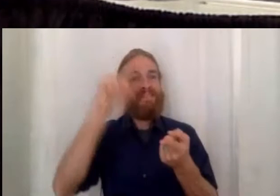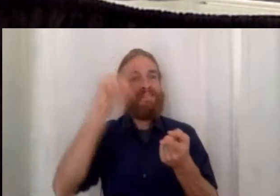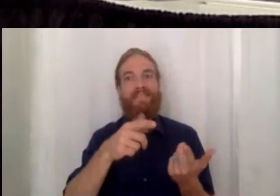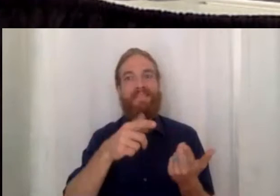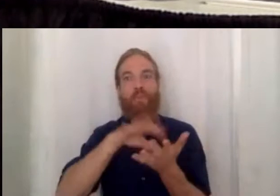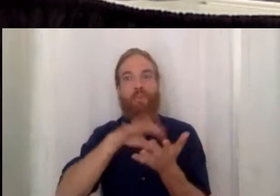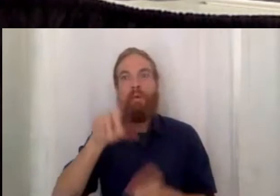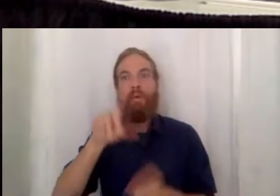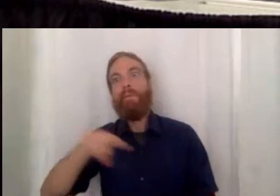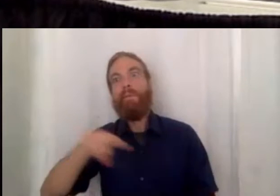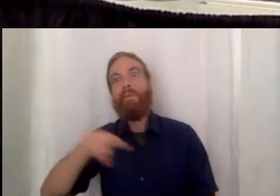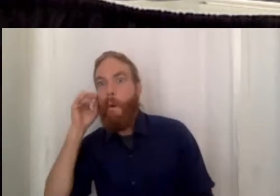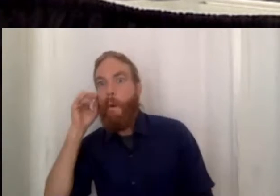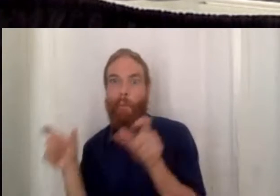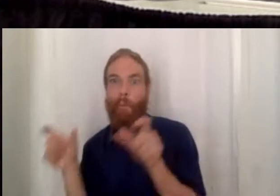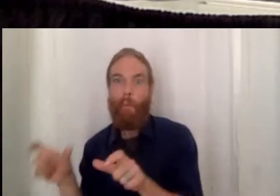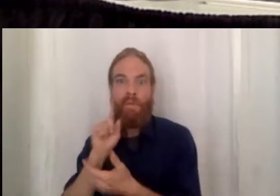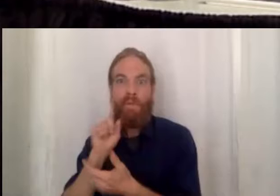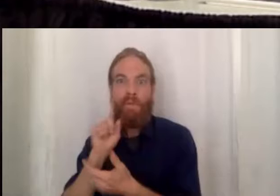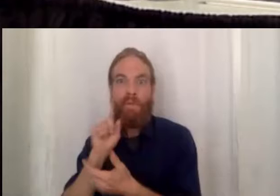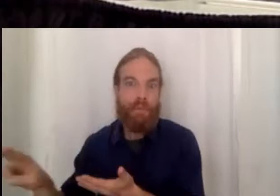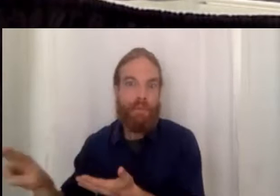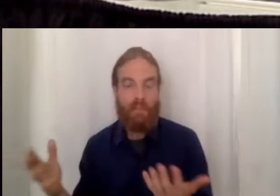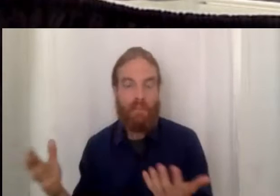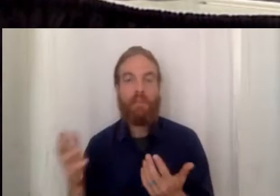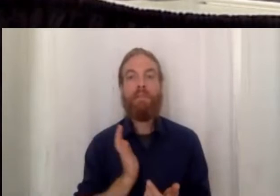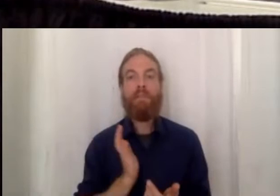what we're seeing through some initial data